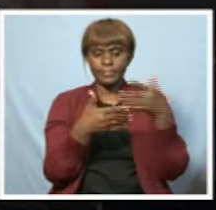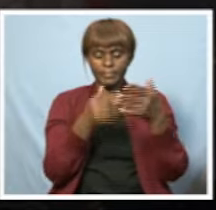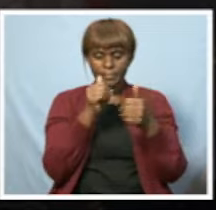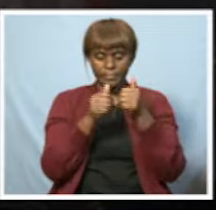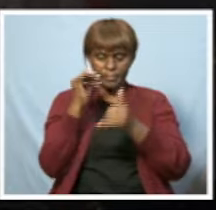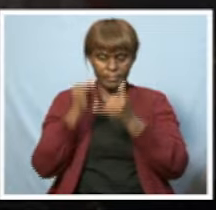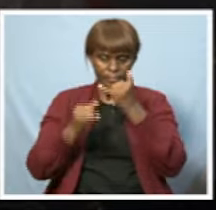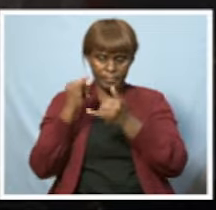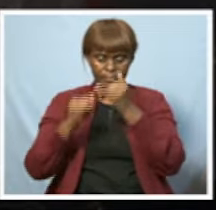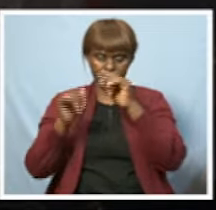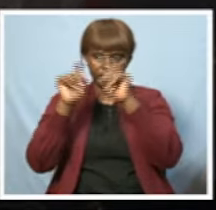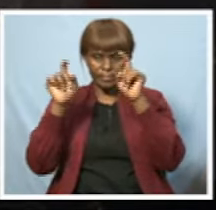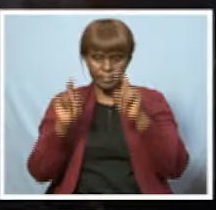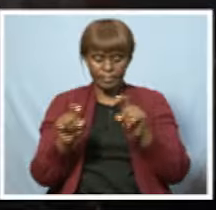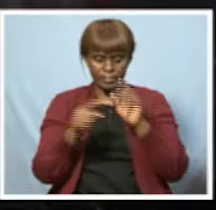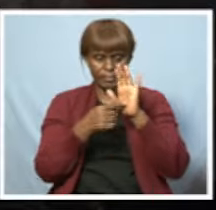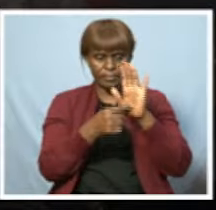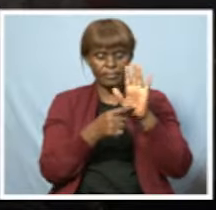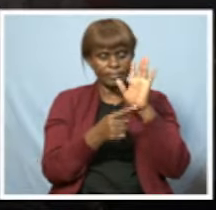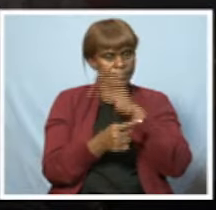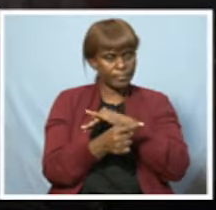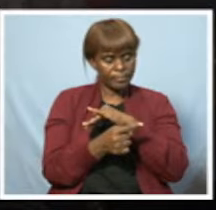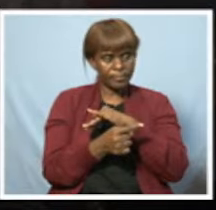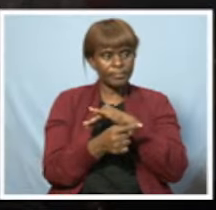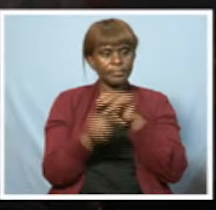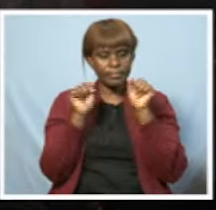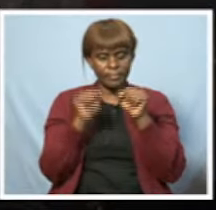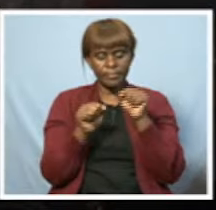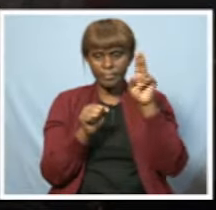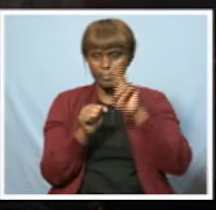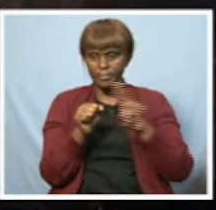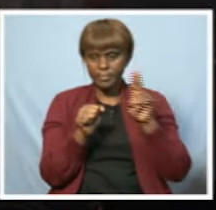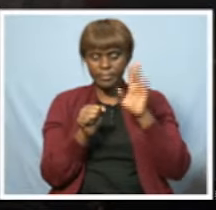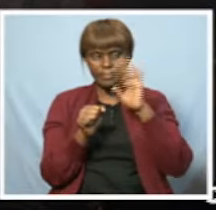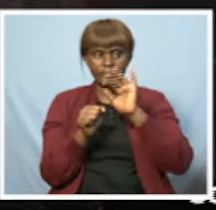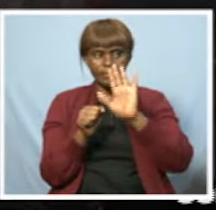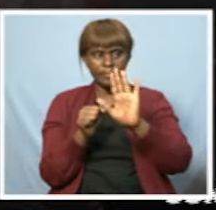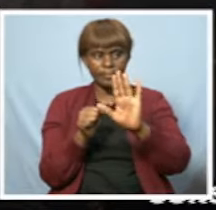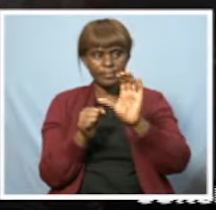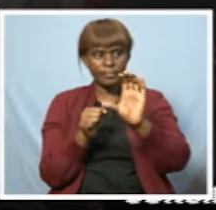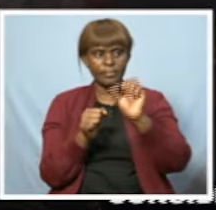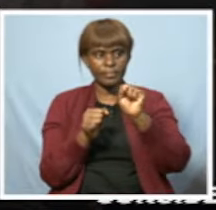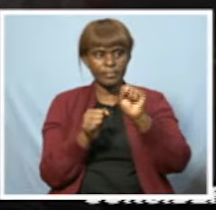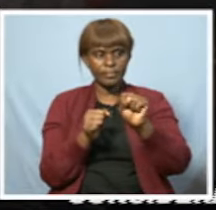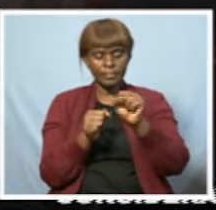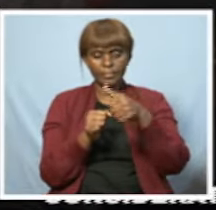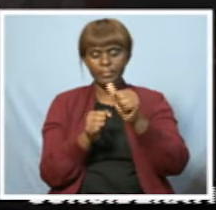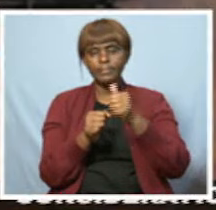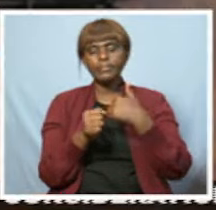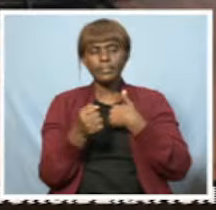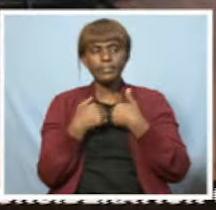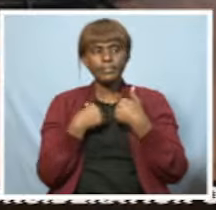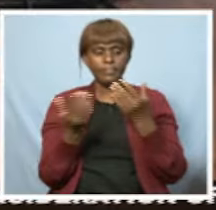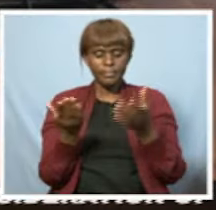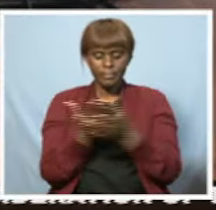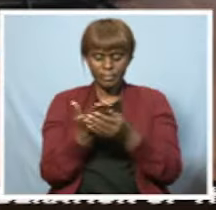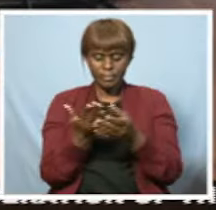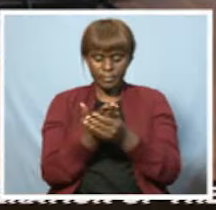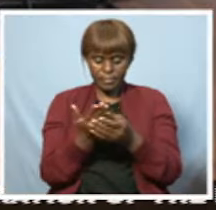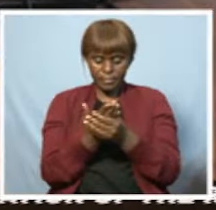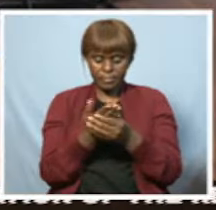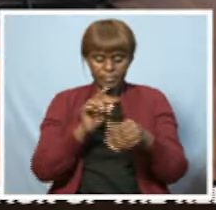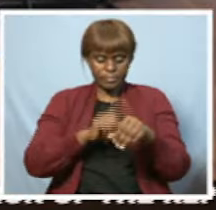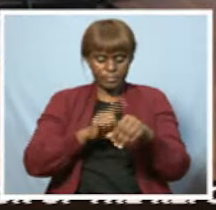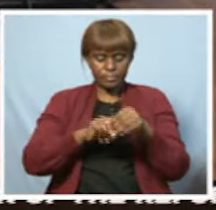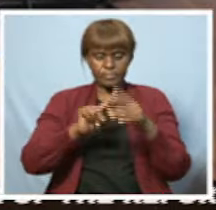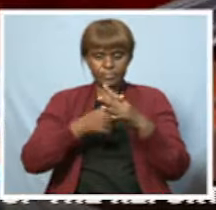a completion certificate shows it can be used for future projects. You moved an addendum at the